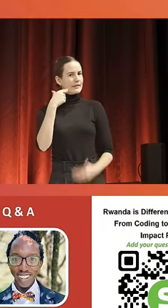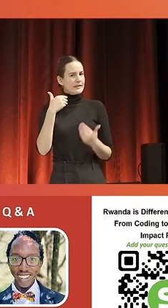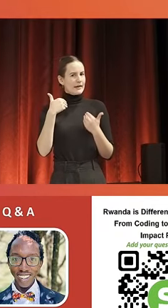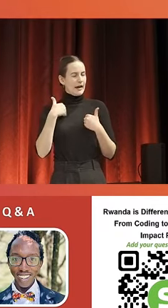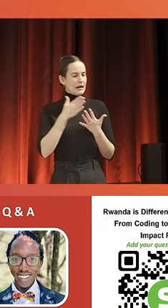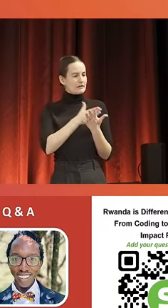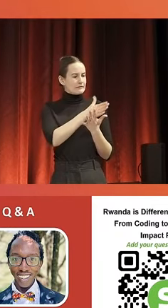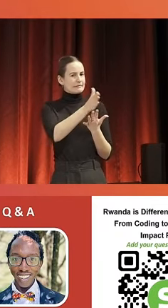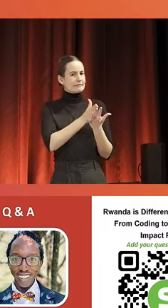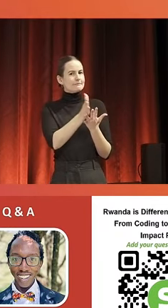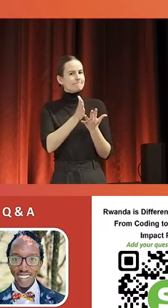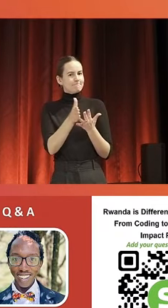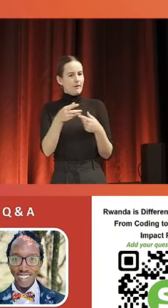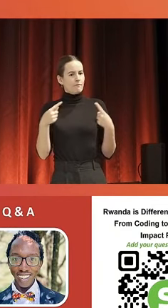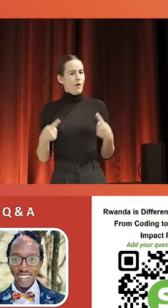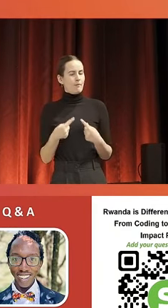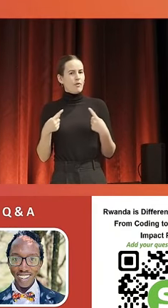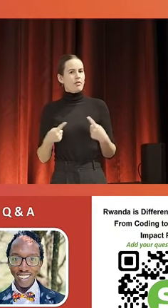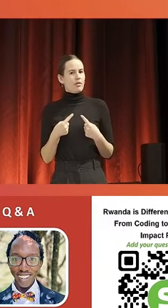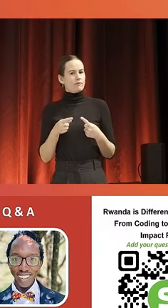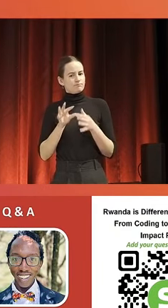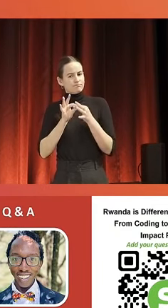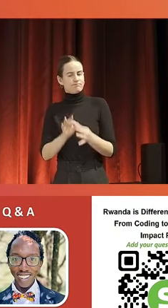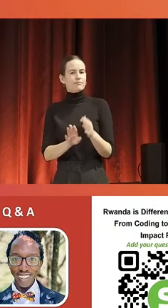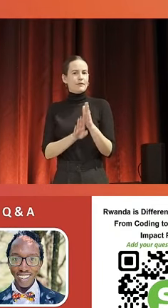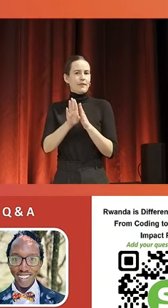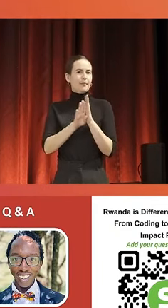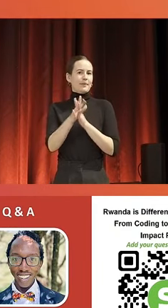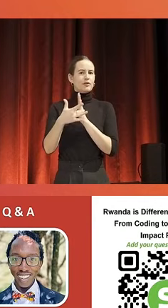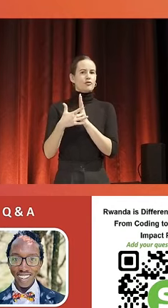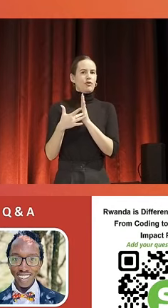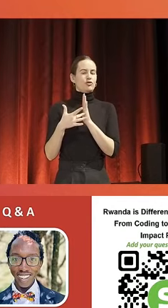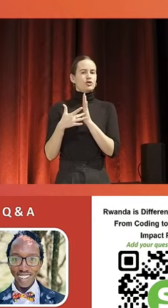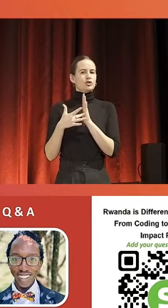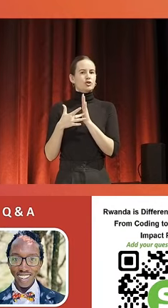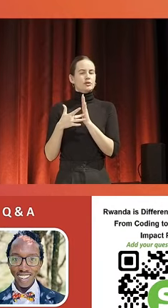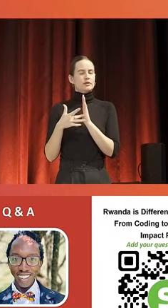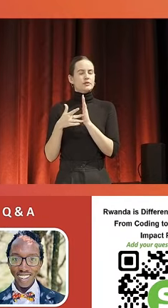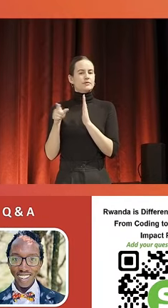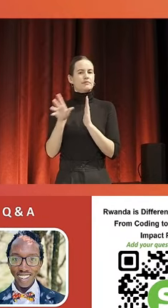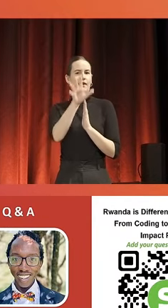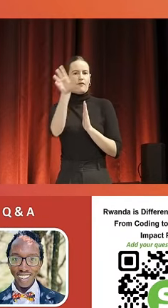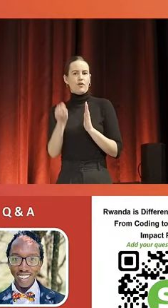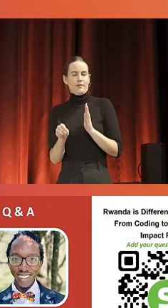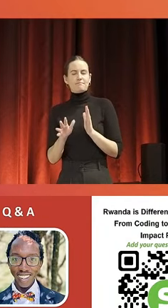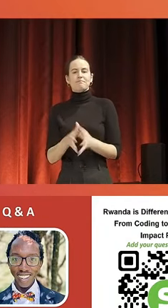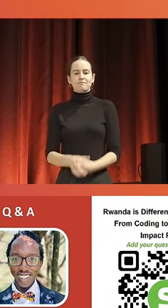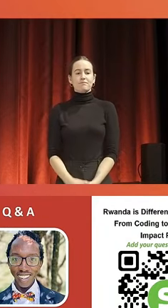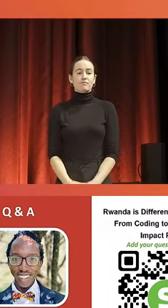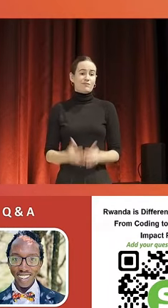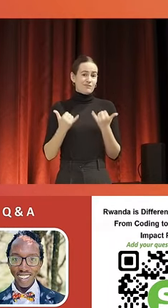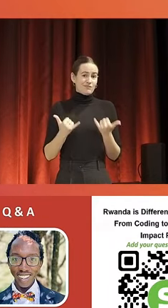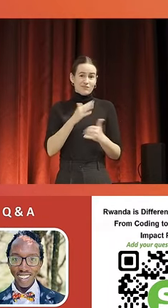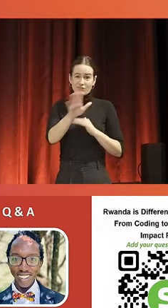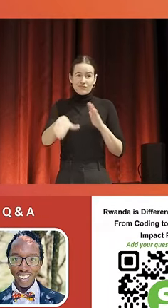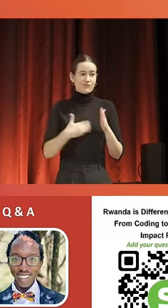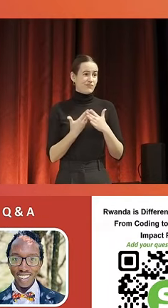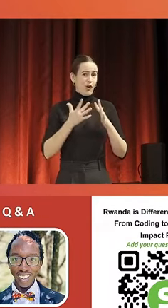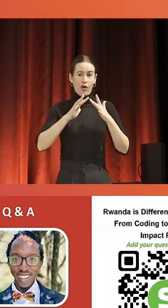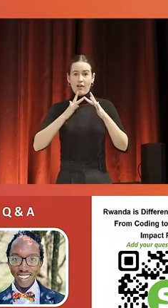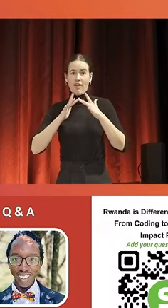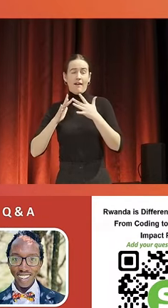that have been harmful in the development of technology across the continent. Since now everybody's online and we are